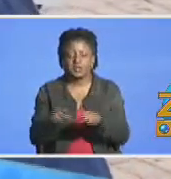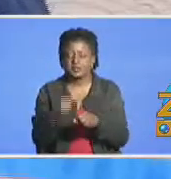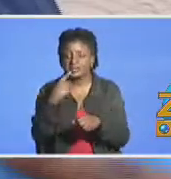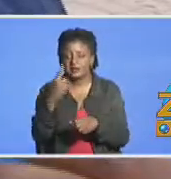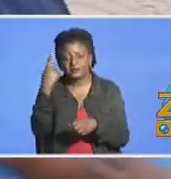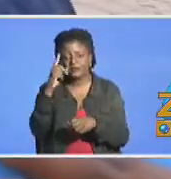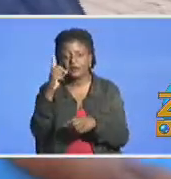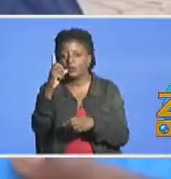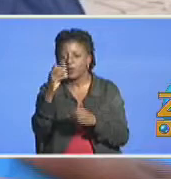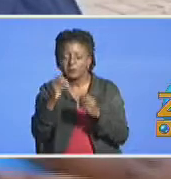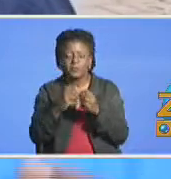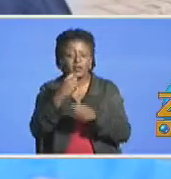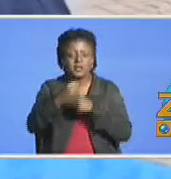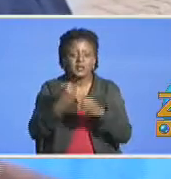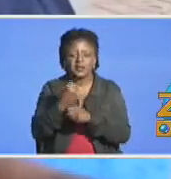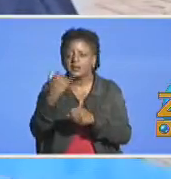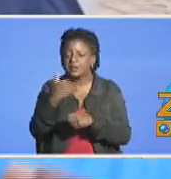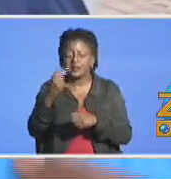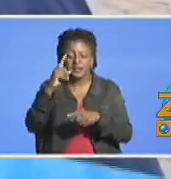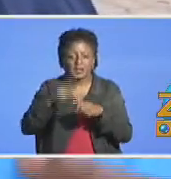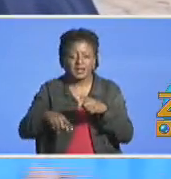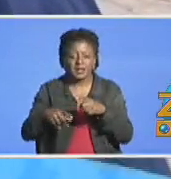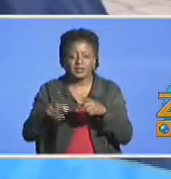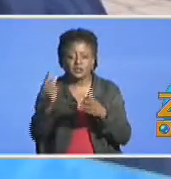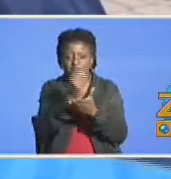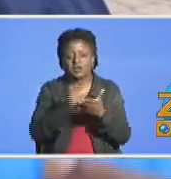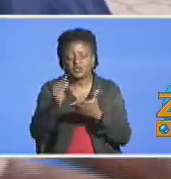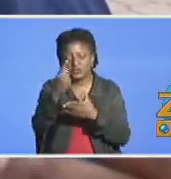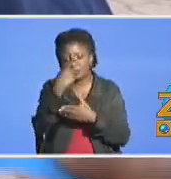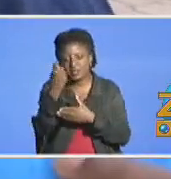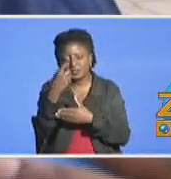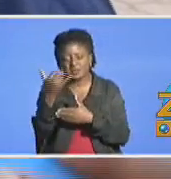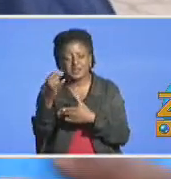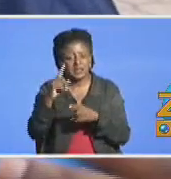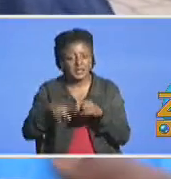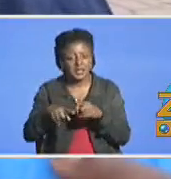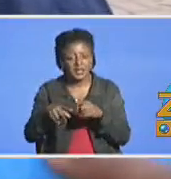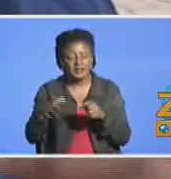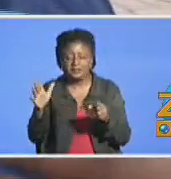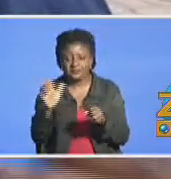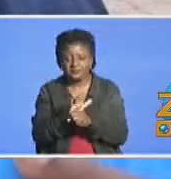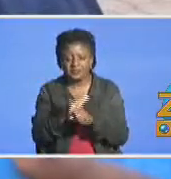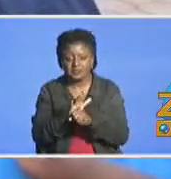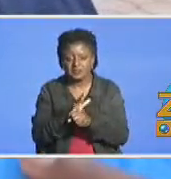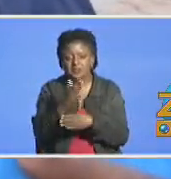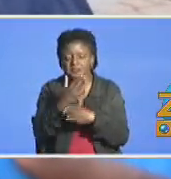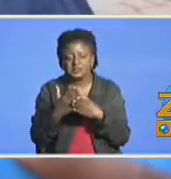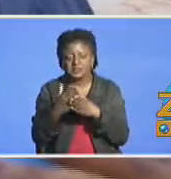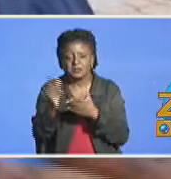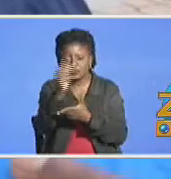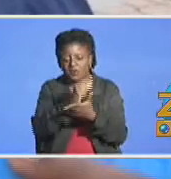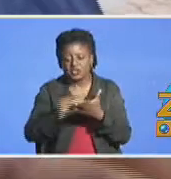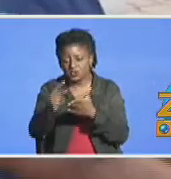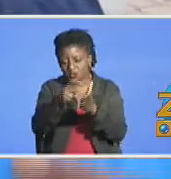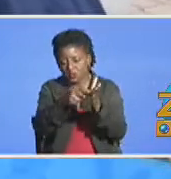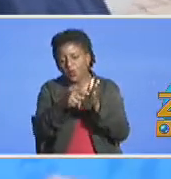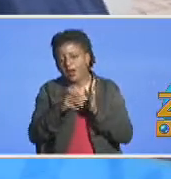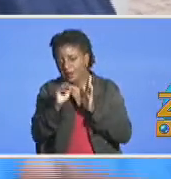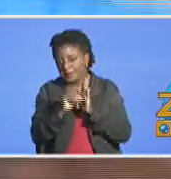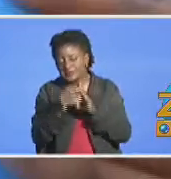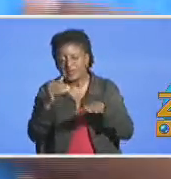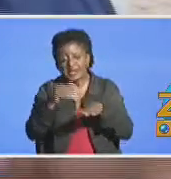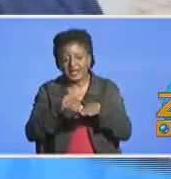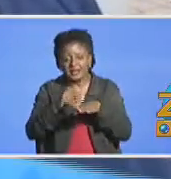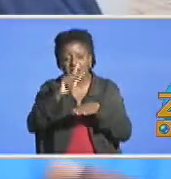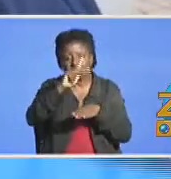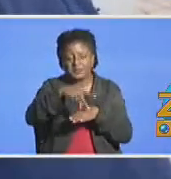to graduate, and all because they can't fulfill certain graduation requirements at the Princess Margaret Hospital. Grace Lightbourne says